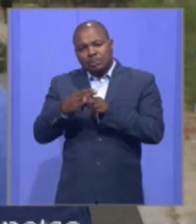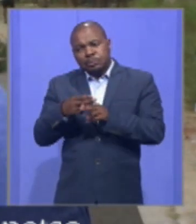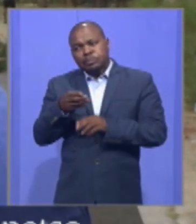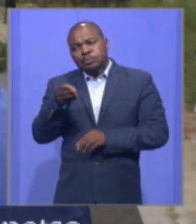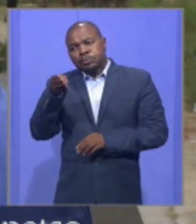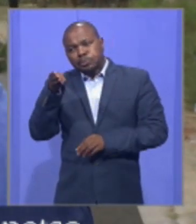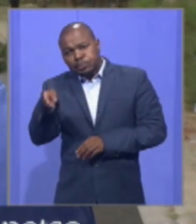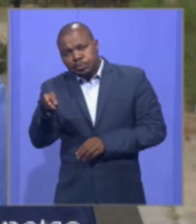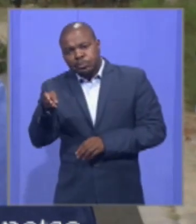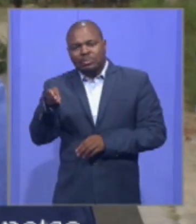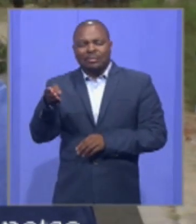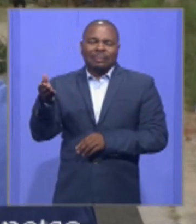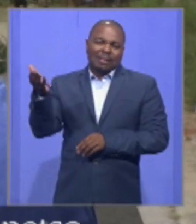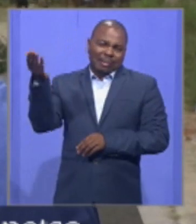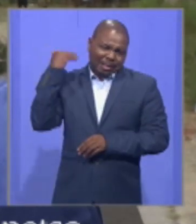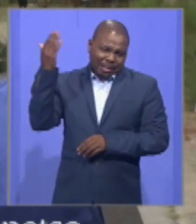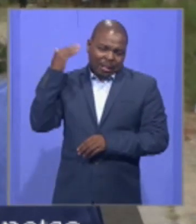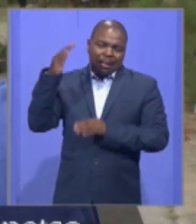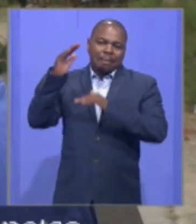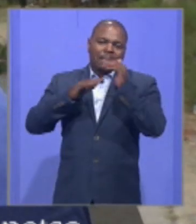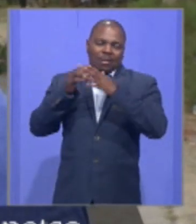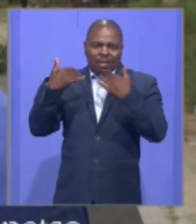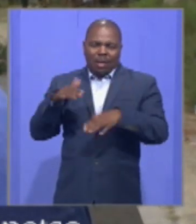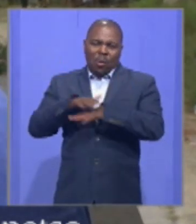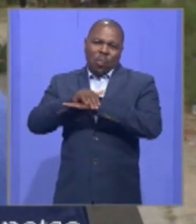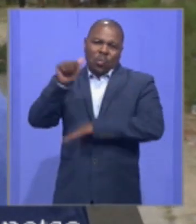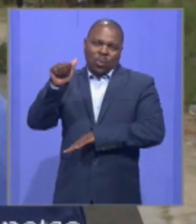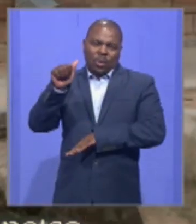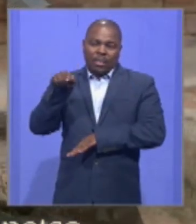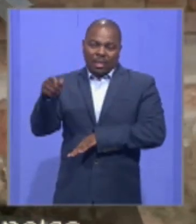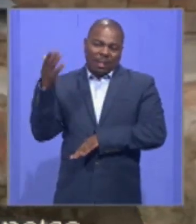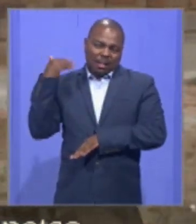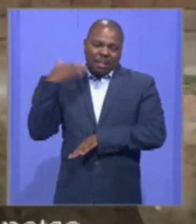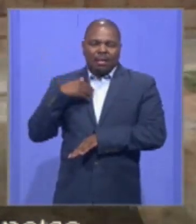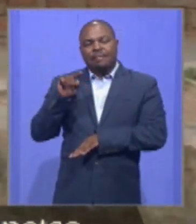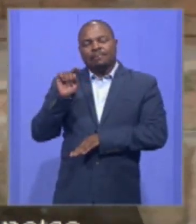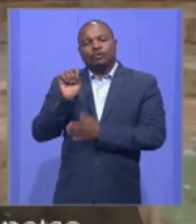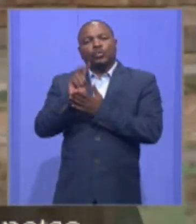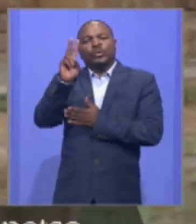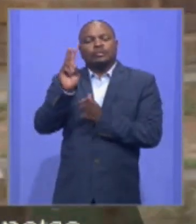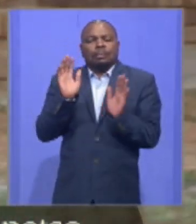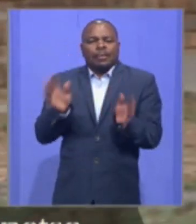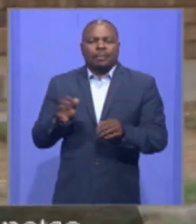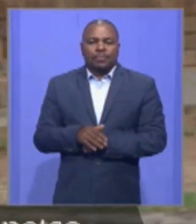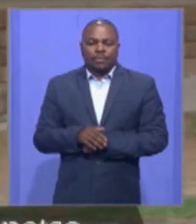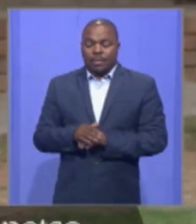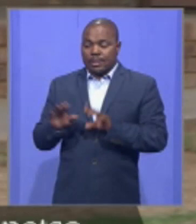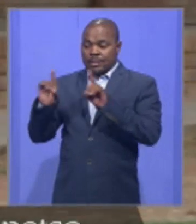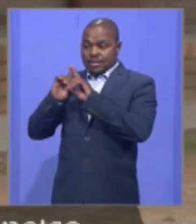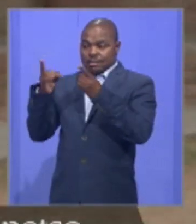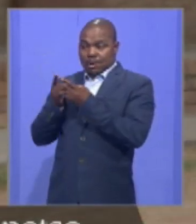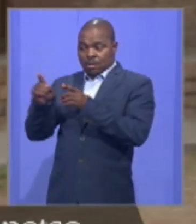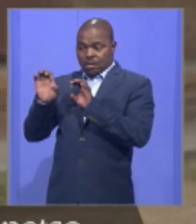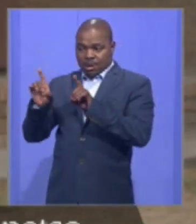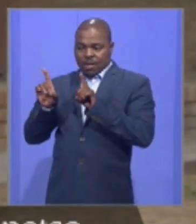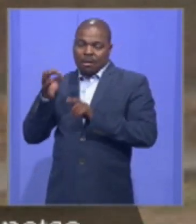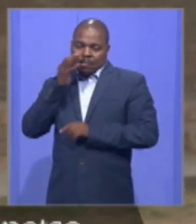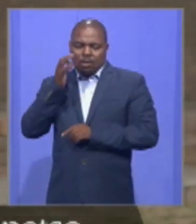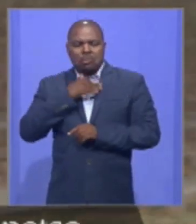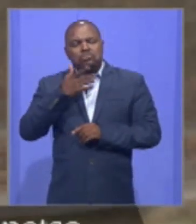were done from the first phase. They gave us only 12. Khabagare lefapha la thuto la re le tsweletse ka maano a go